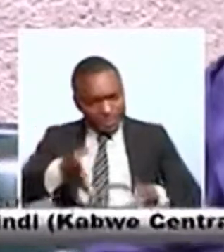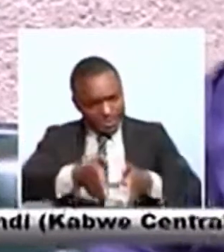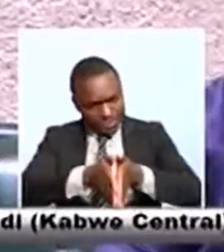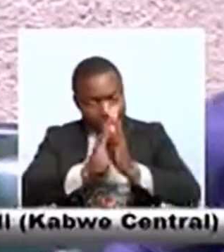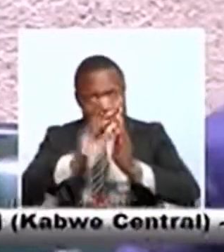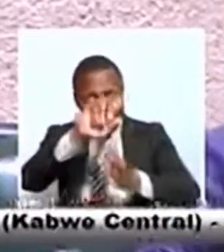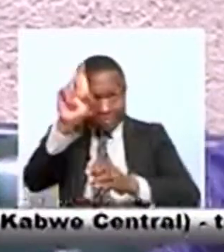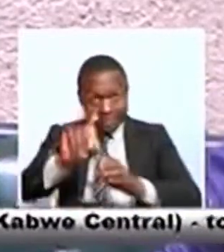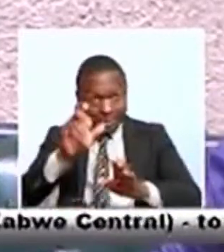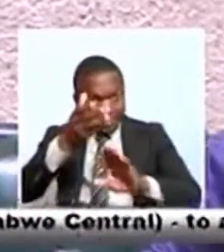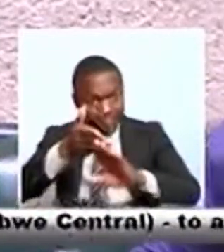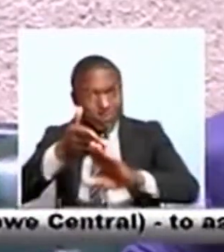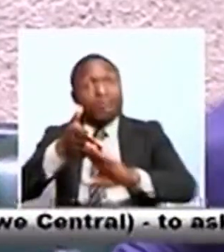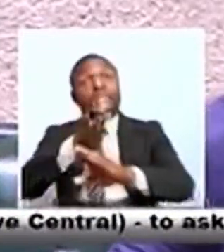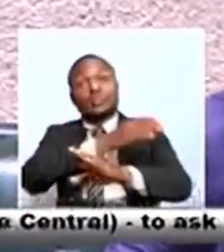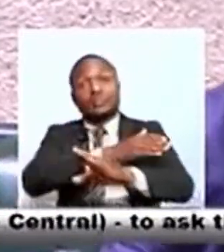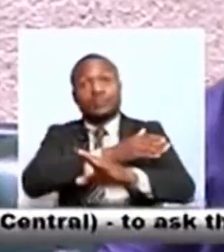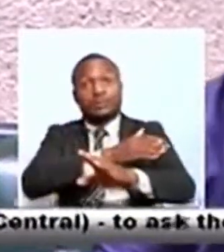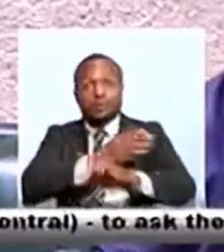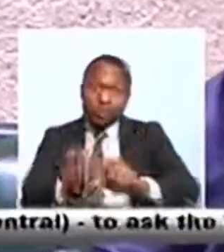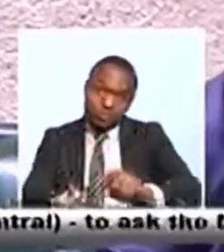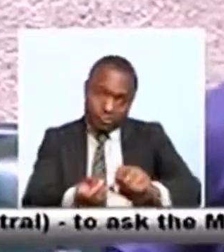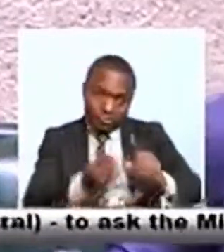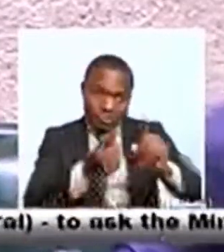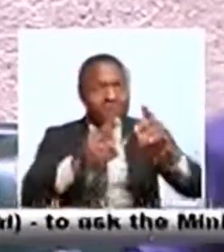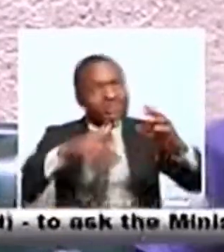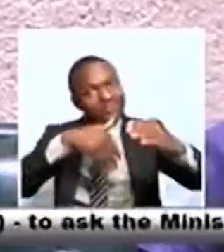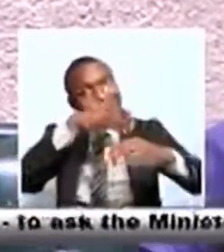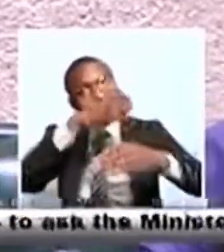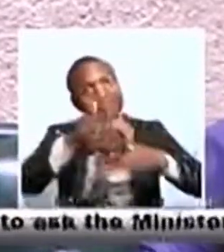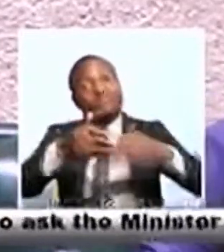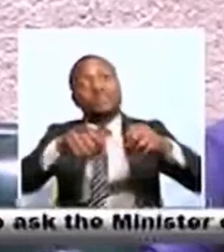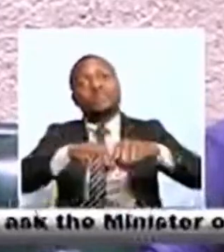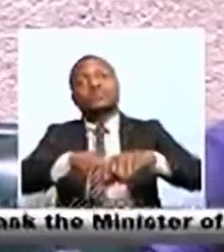we went out for break.